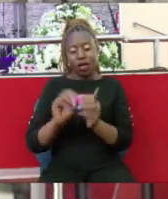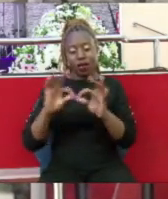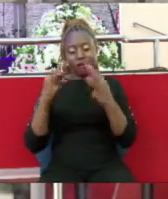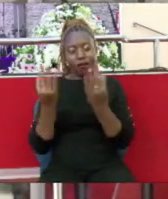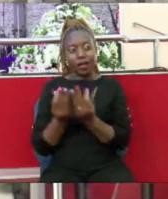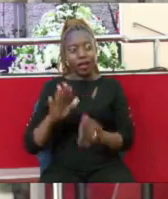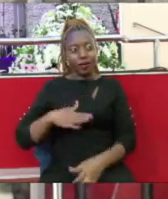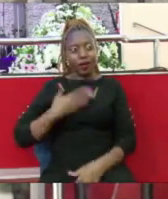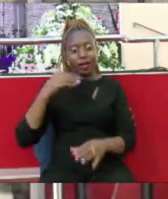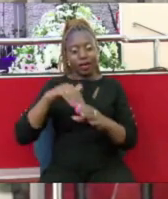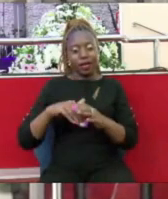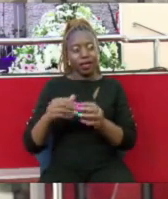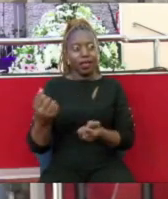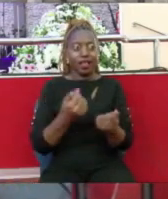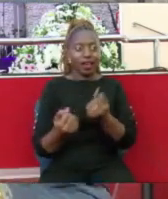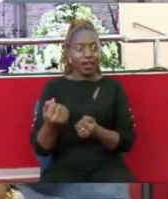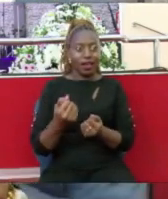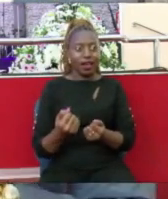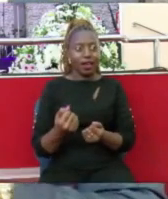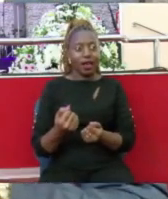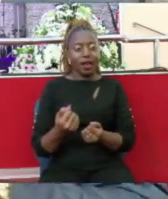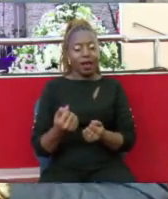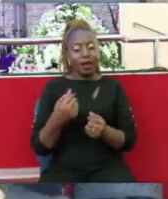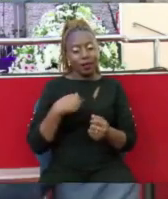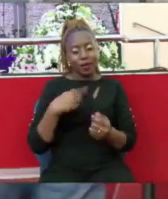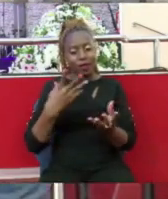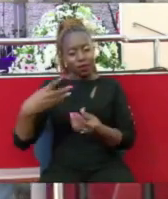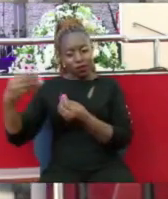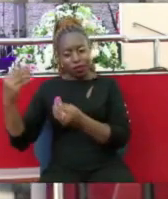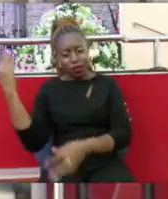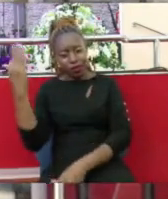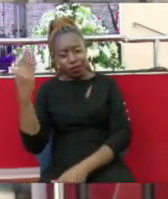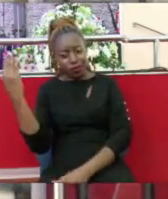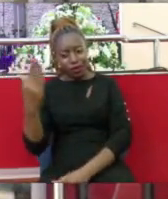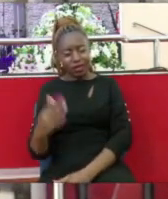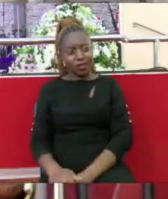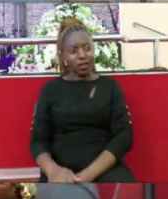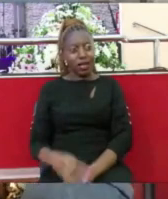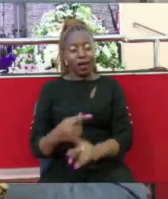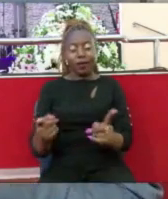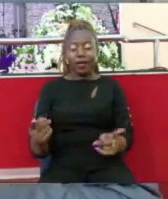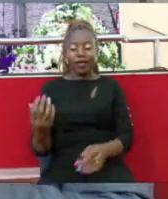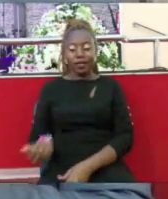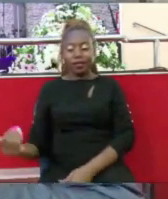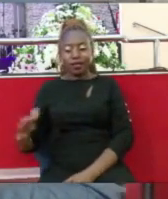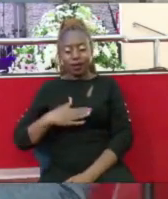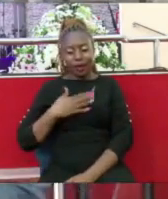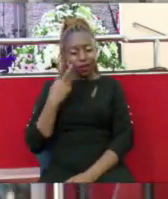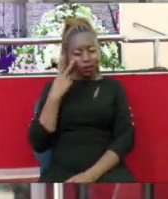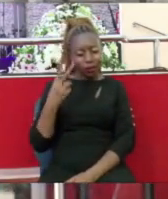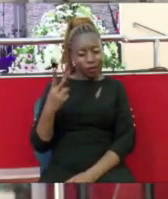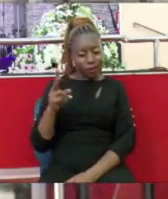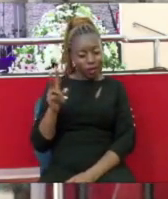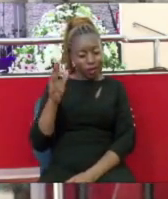going, I was to deliver a sermon. Na wakati nilikuwa mahali nilikuwa naenda, kuhubiri. But my children were watching to see what I will do. Na watoto wakawa wanaangalia nitafanya nini.